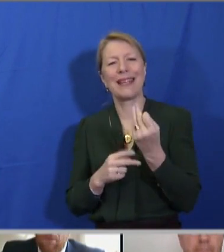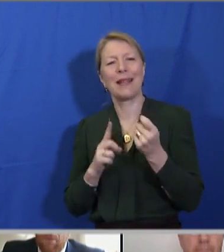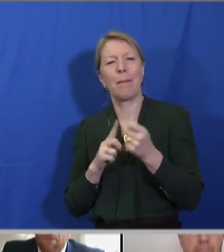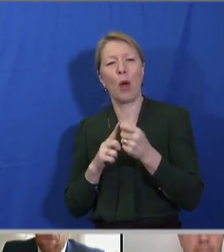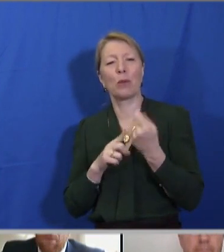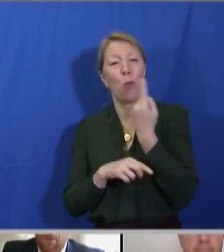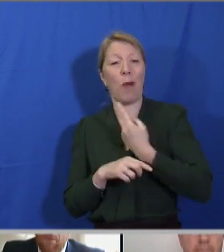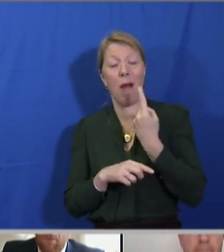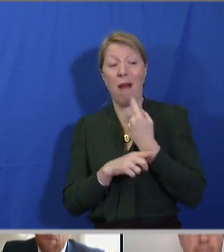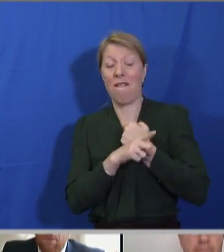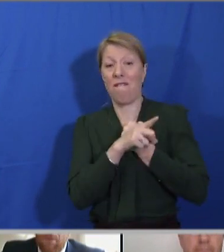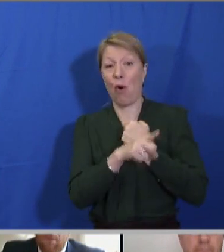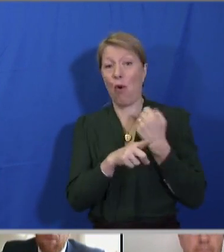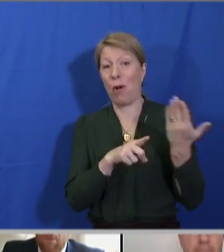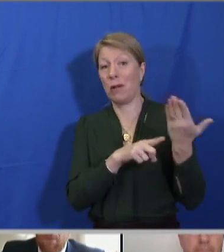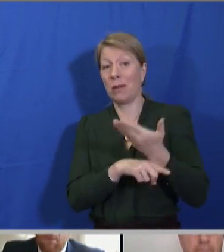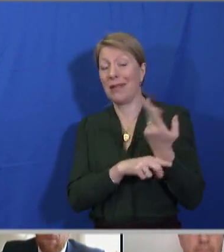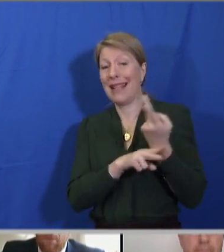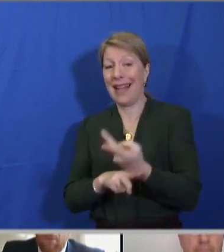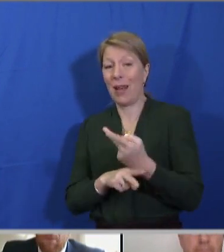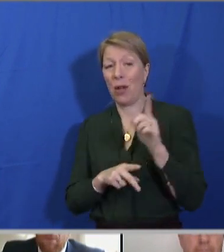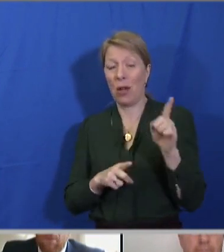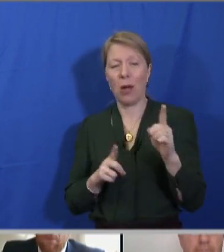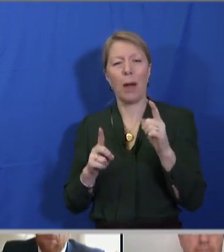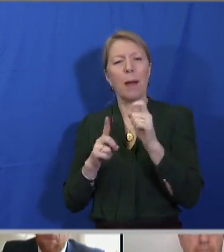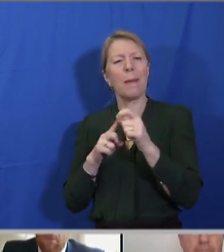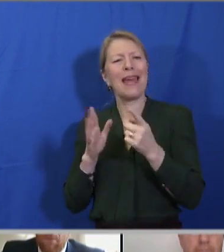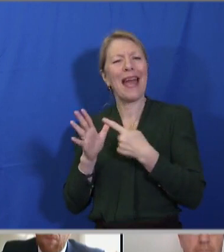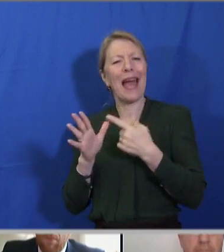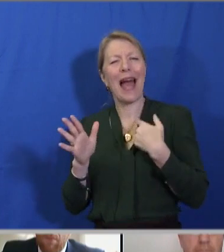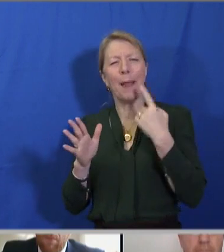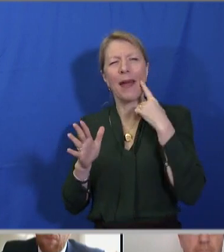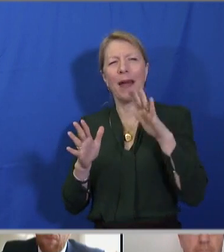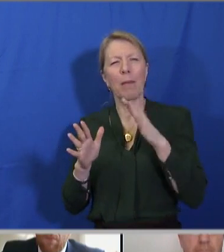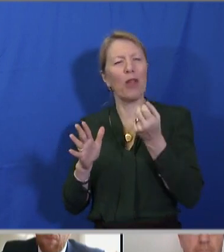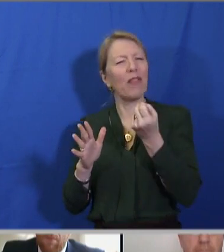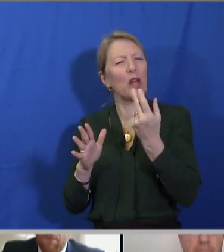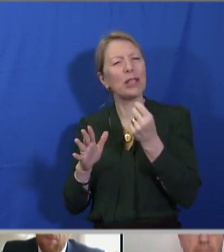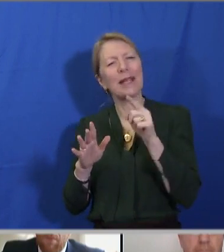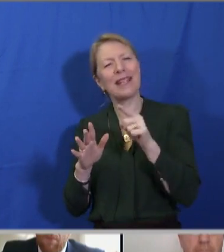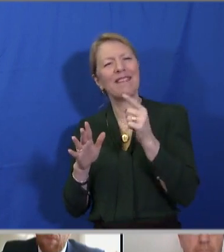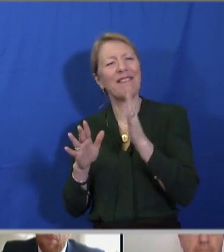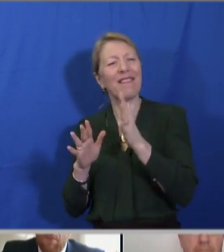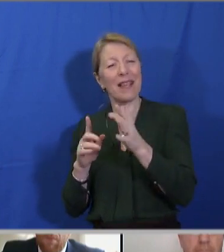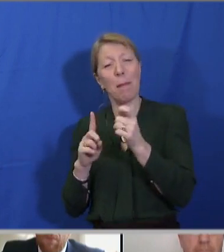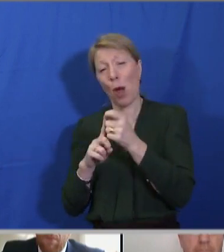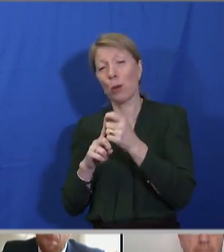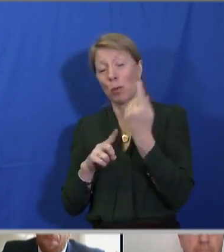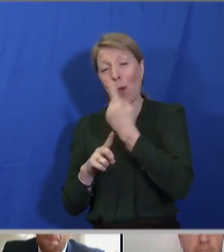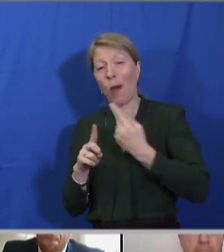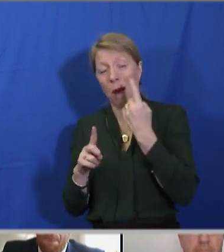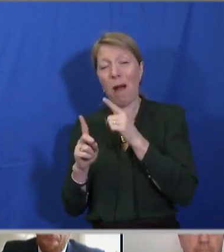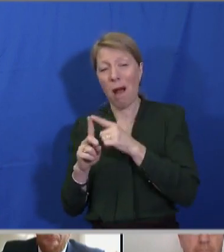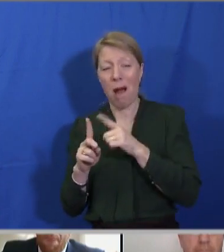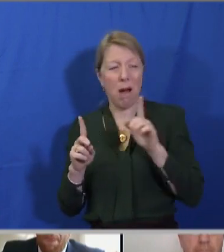My understanding is that the rate for personal assistance at the minute is in around £13.50 mark per hour, and that is paid directly to the individuals. We